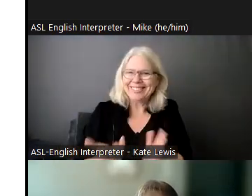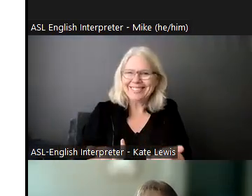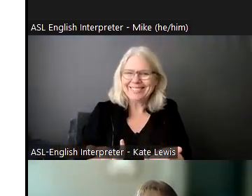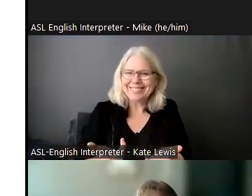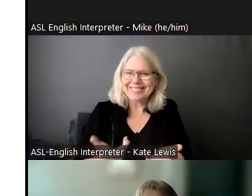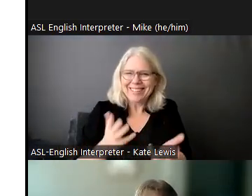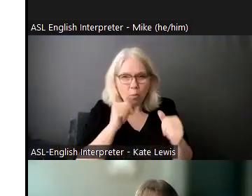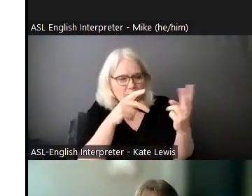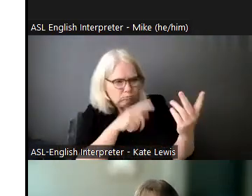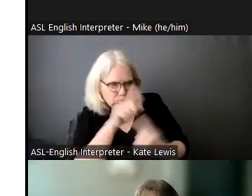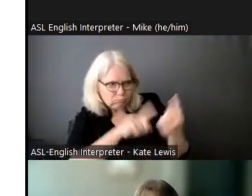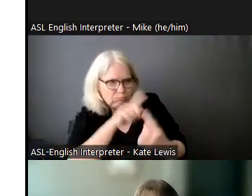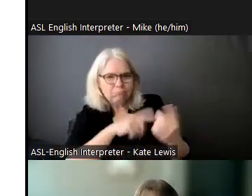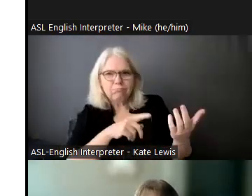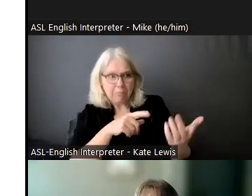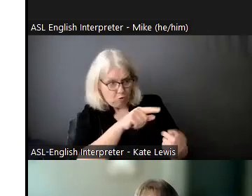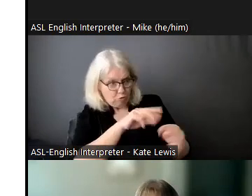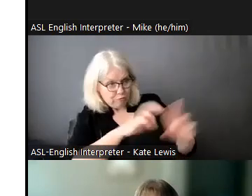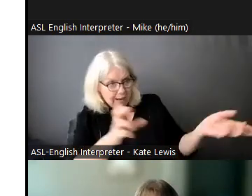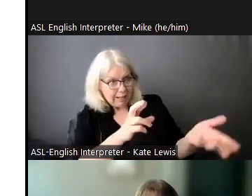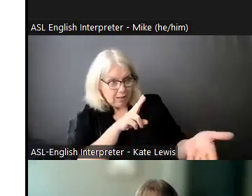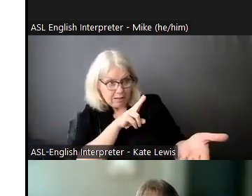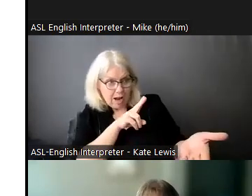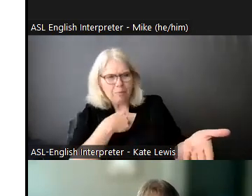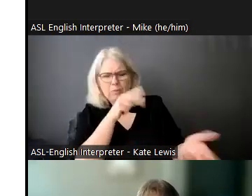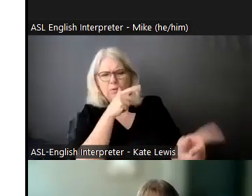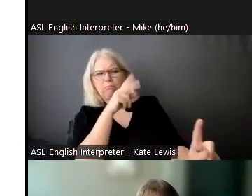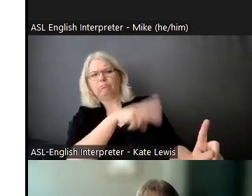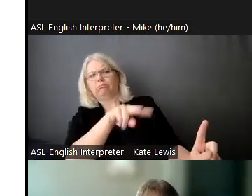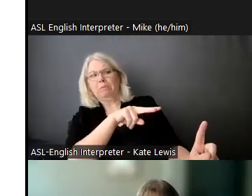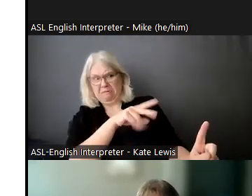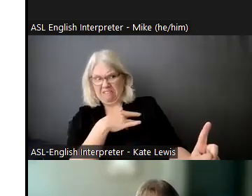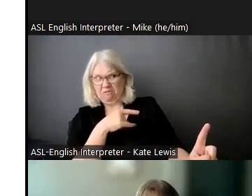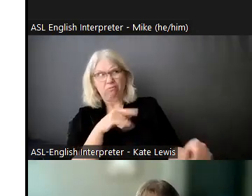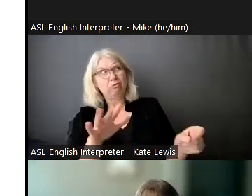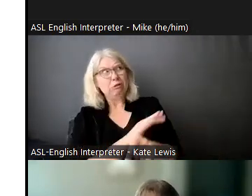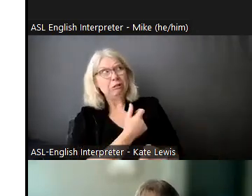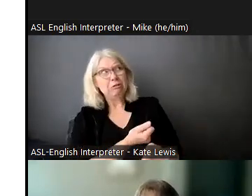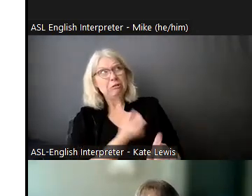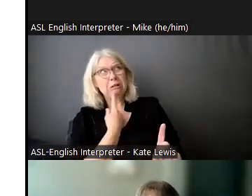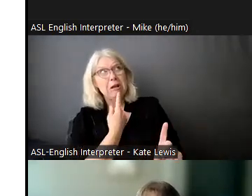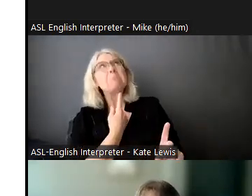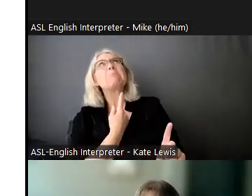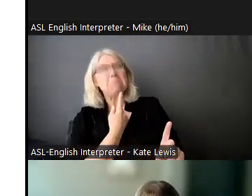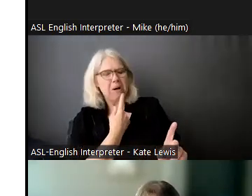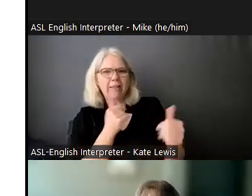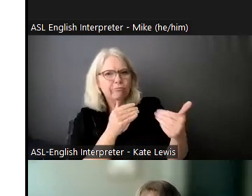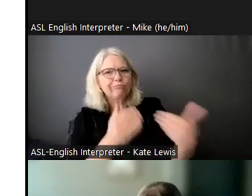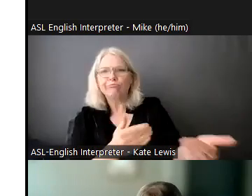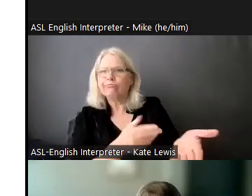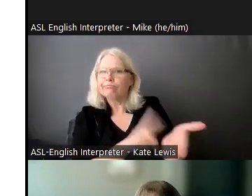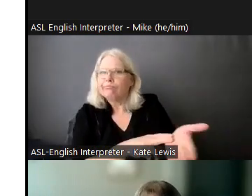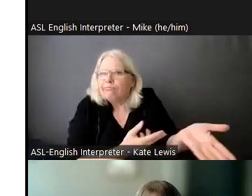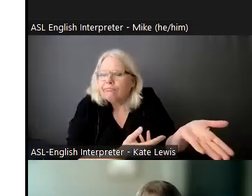do these legal documents. The lawyers are primarily responsible to determine if someone meets the test,